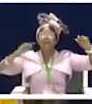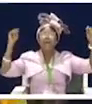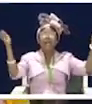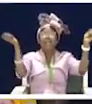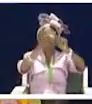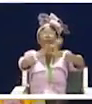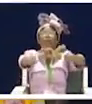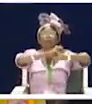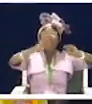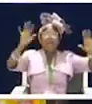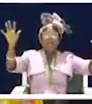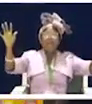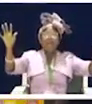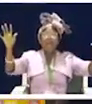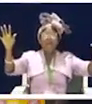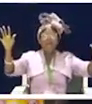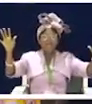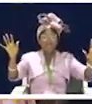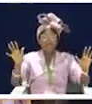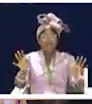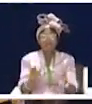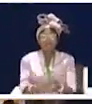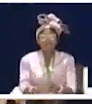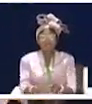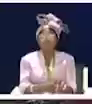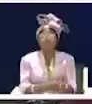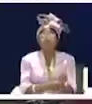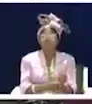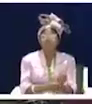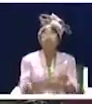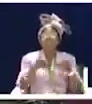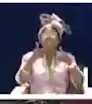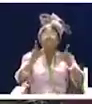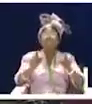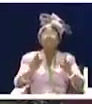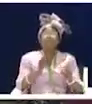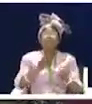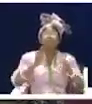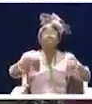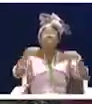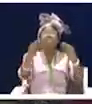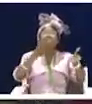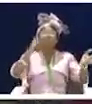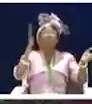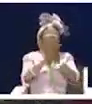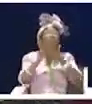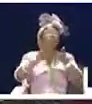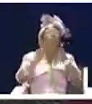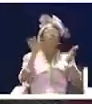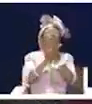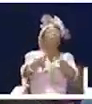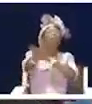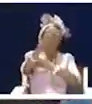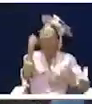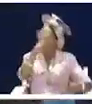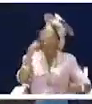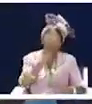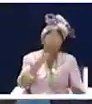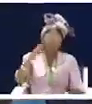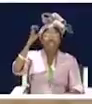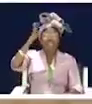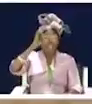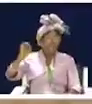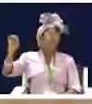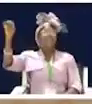I want us all to rise on our feet. Let us give praise to that God whose